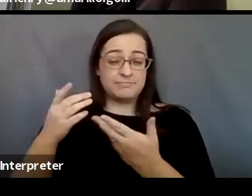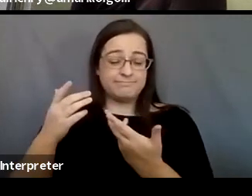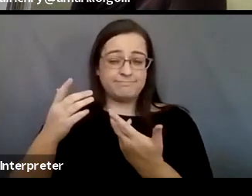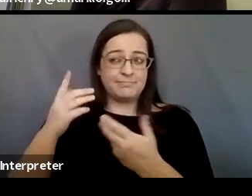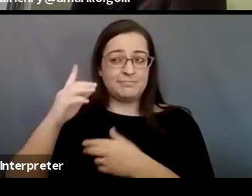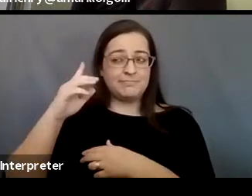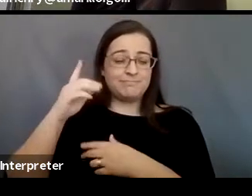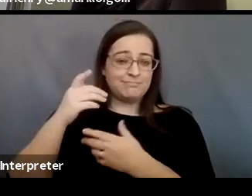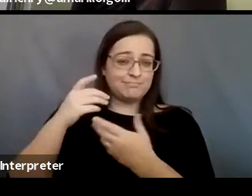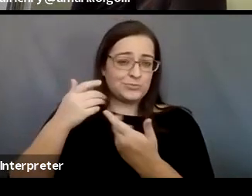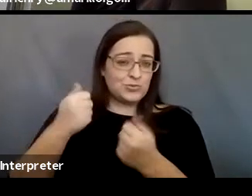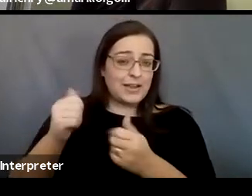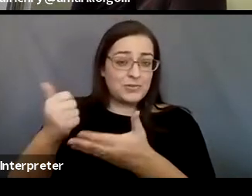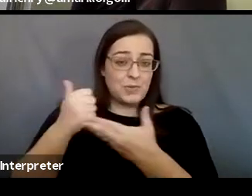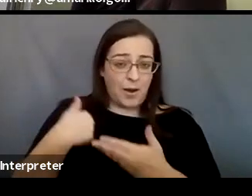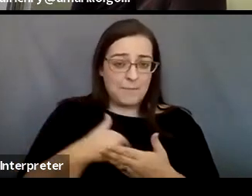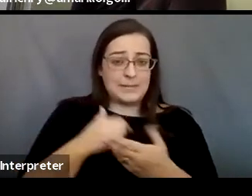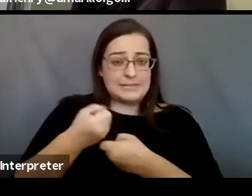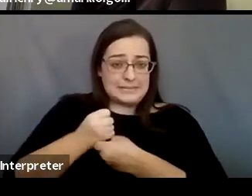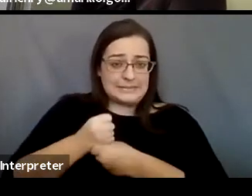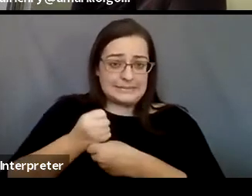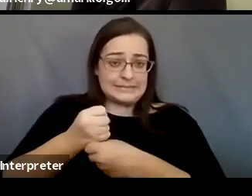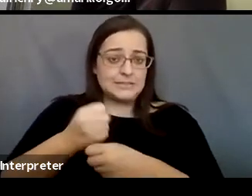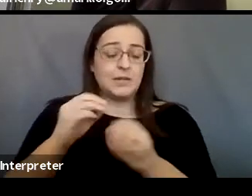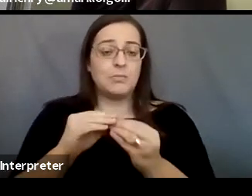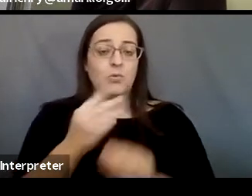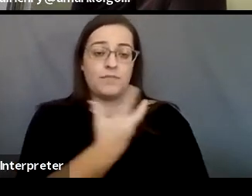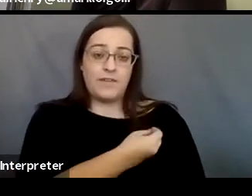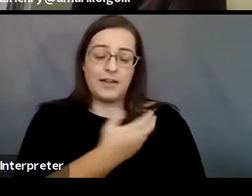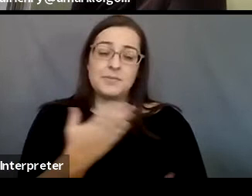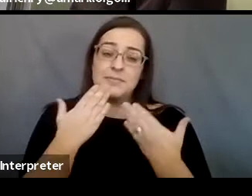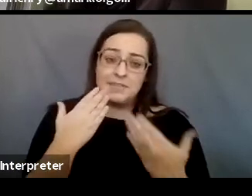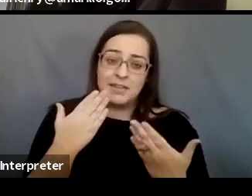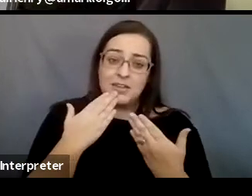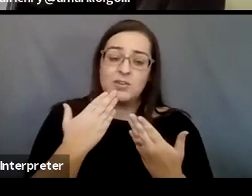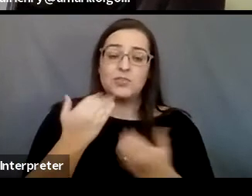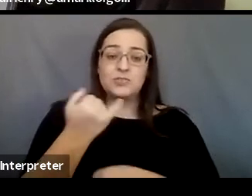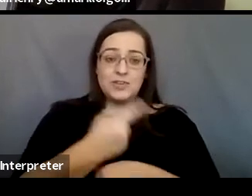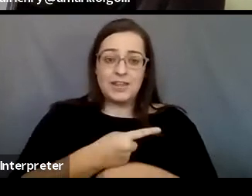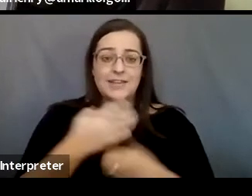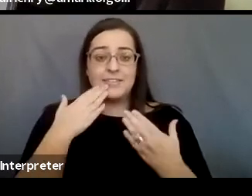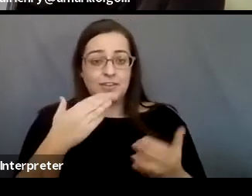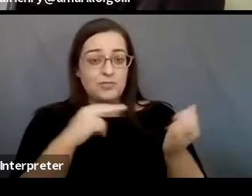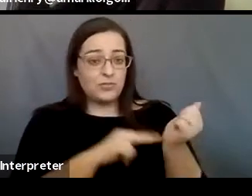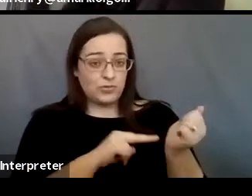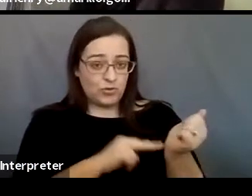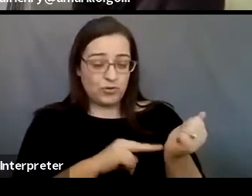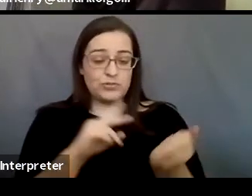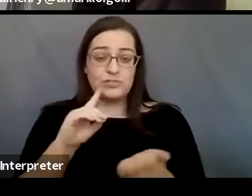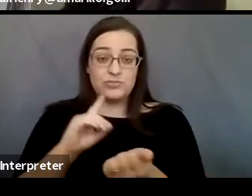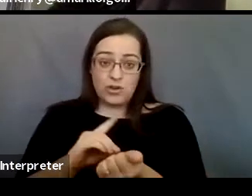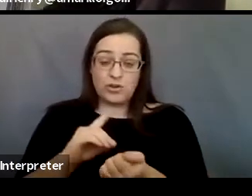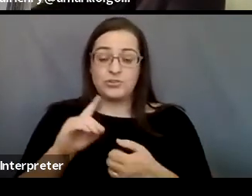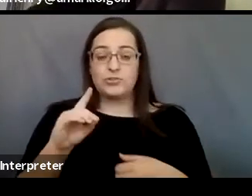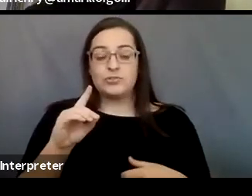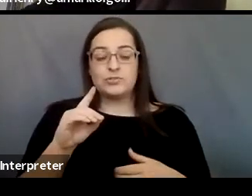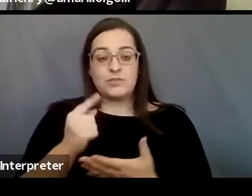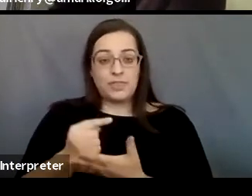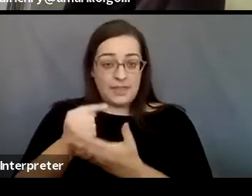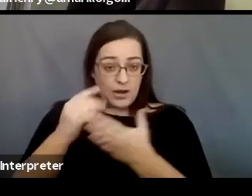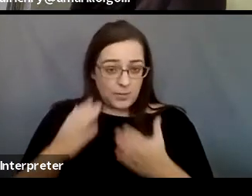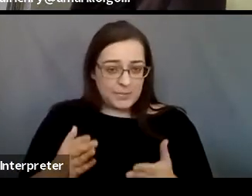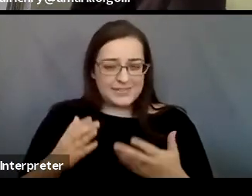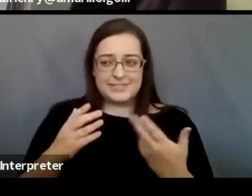vaccine. So thank you for everything today. Thank you to the nurses, the doctors, the therapists, everybody working